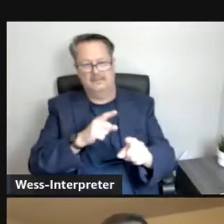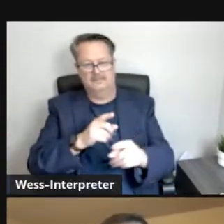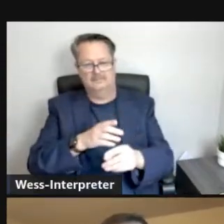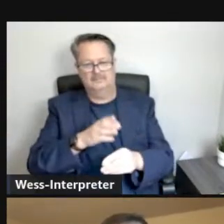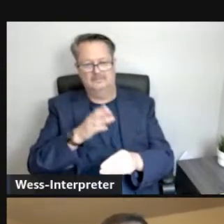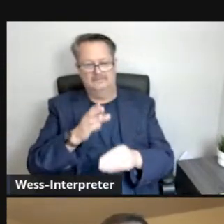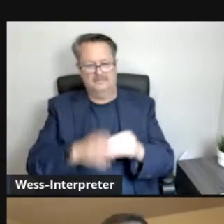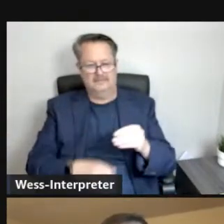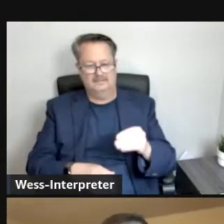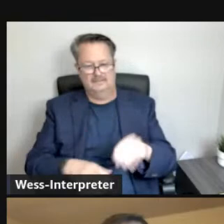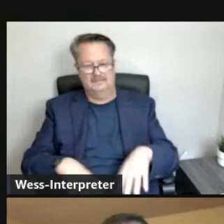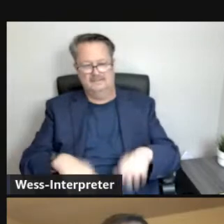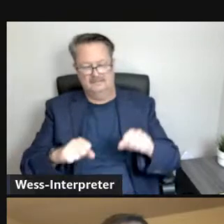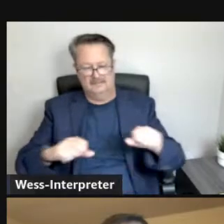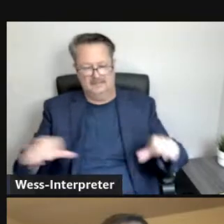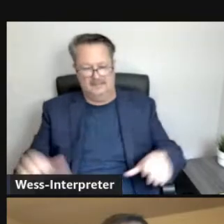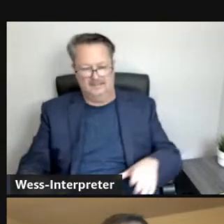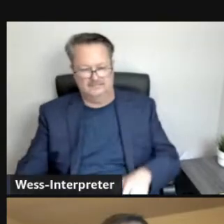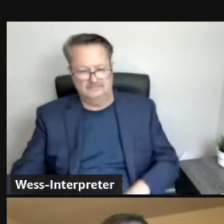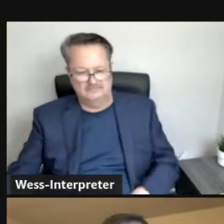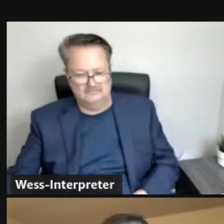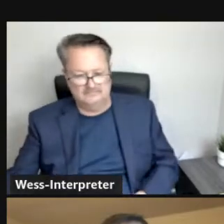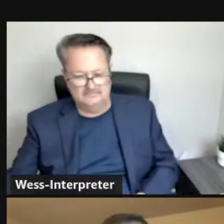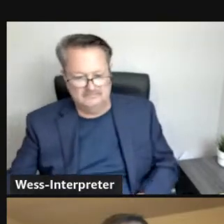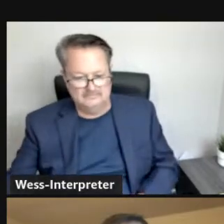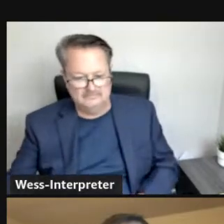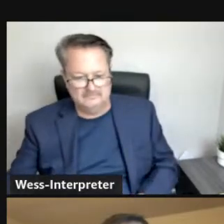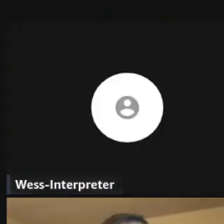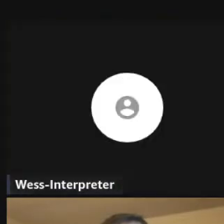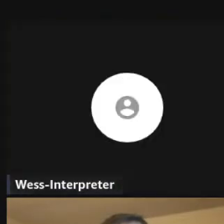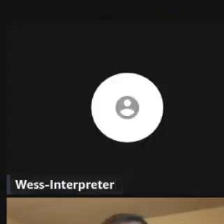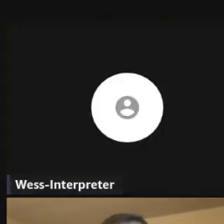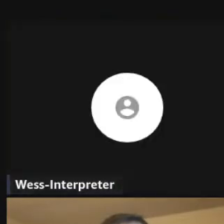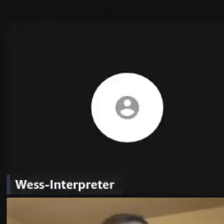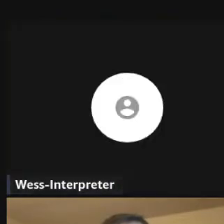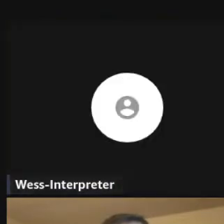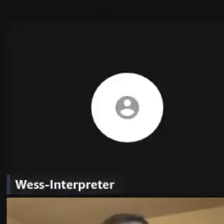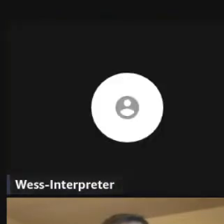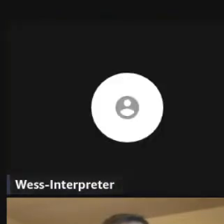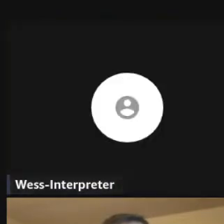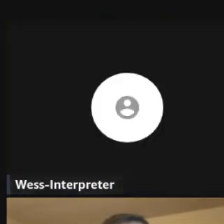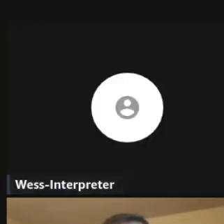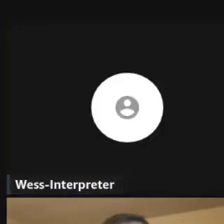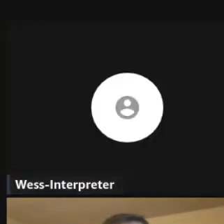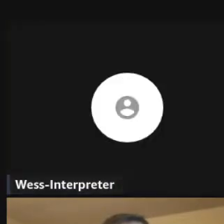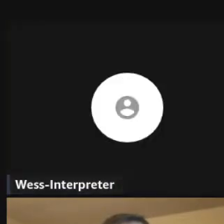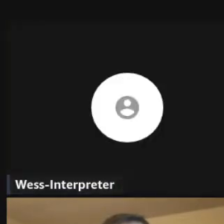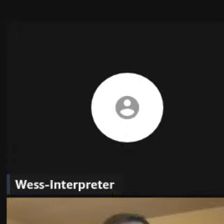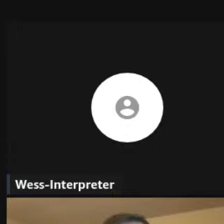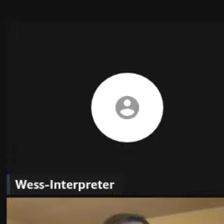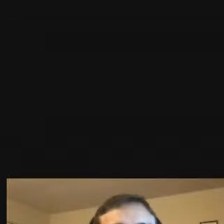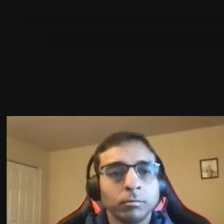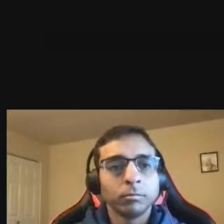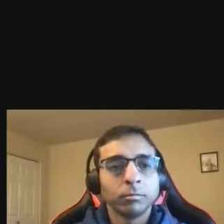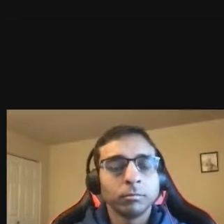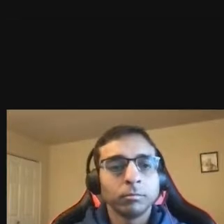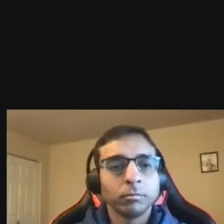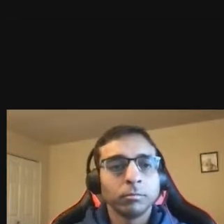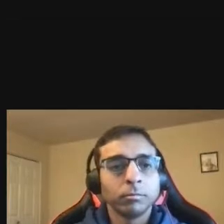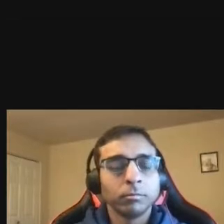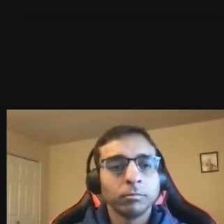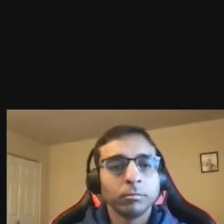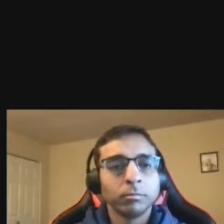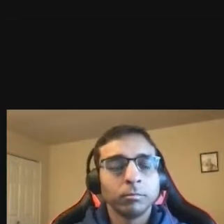them. I will first kick off the sessions with the recent security trends and key threats